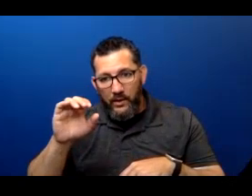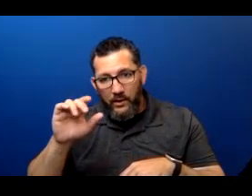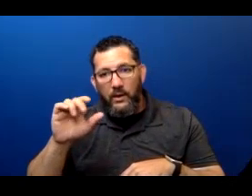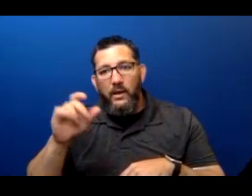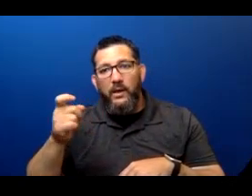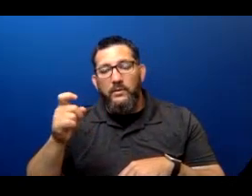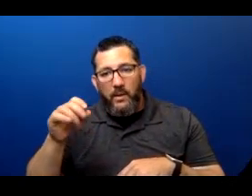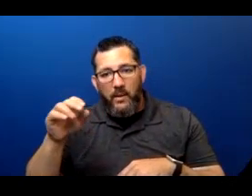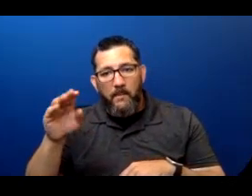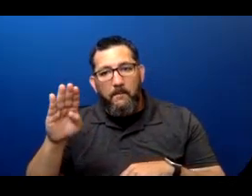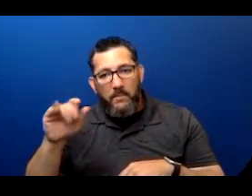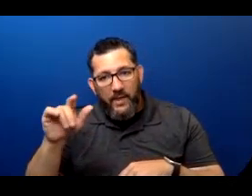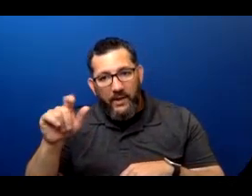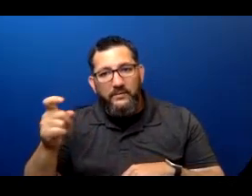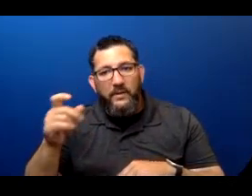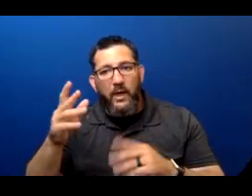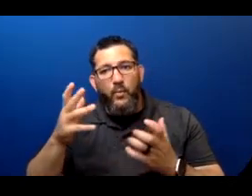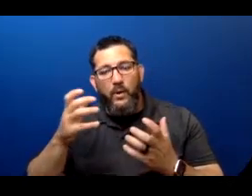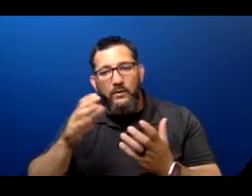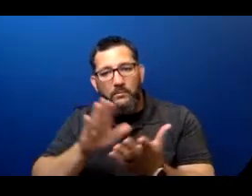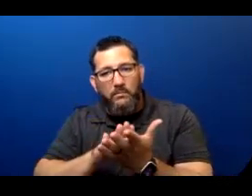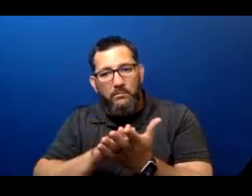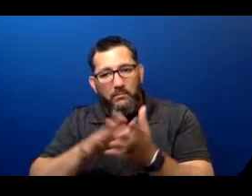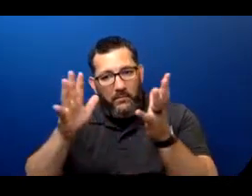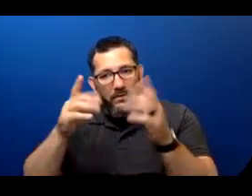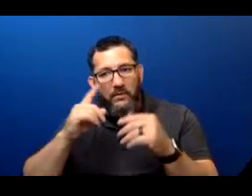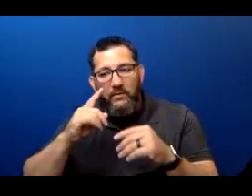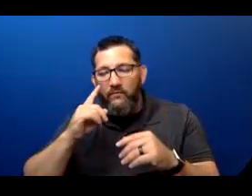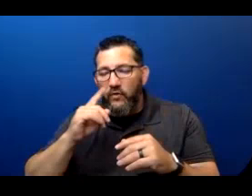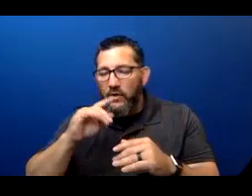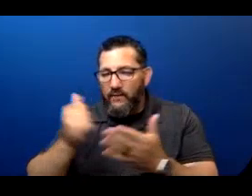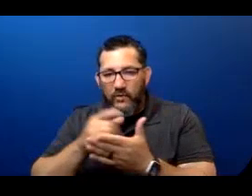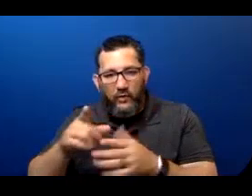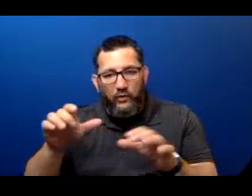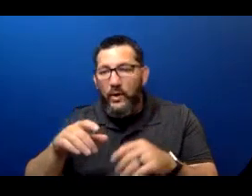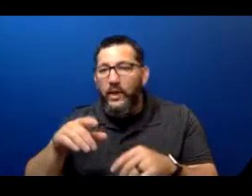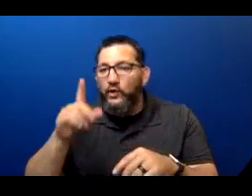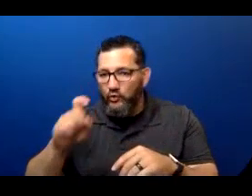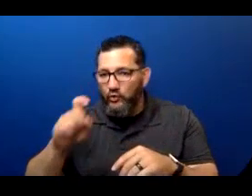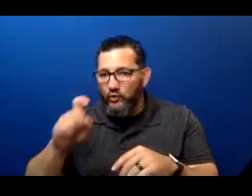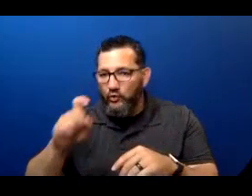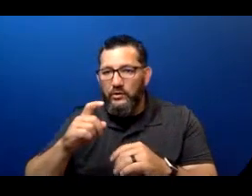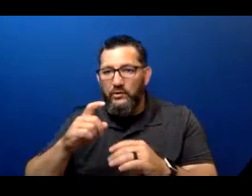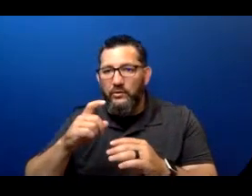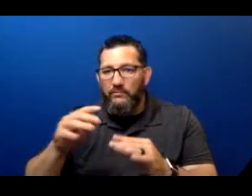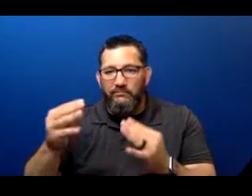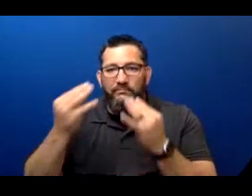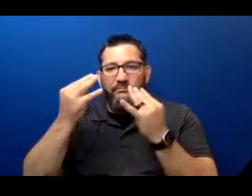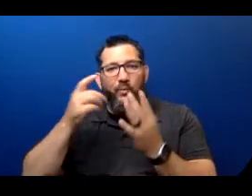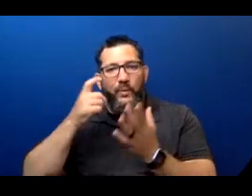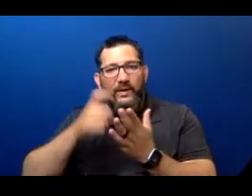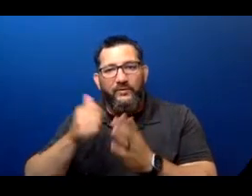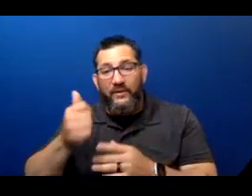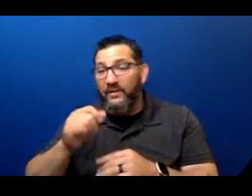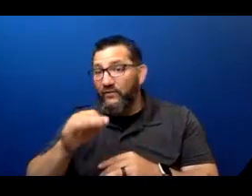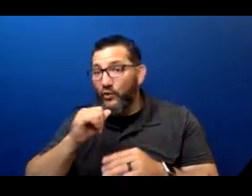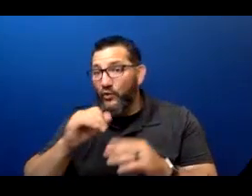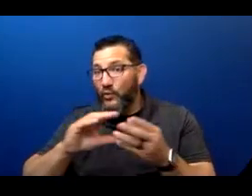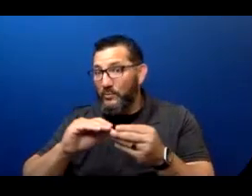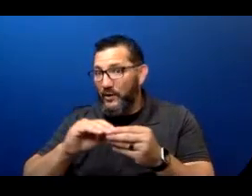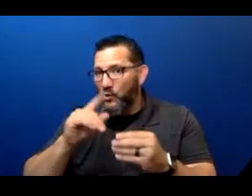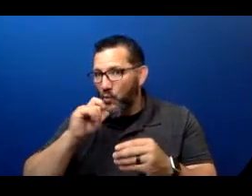applaud for all that you do. And yes, toot your own horn, because if you don't speak, who will speak? And